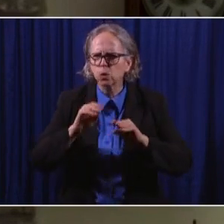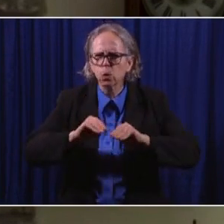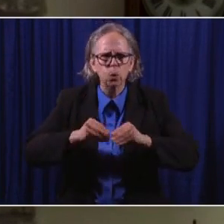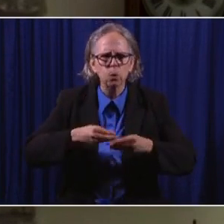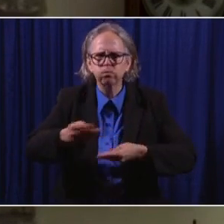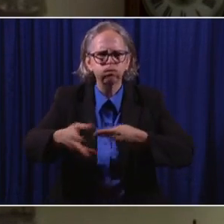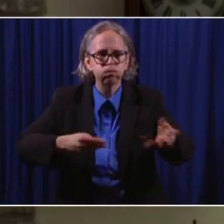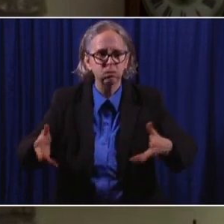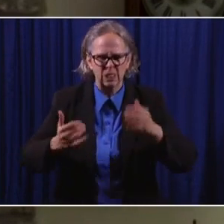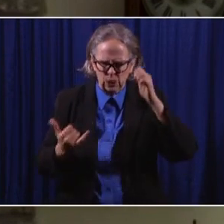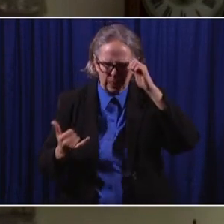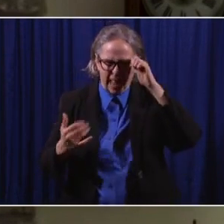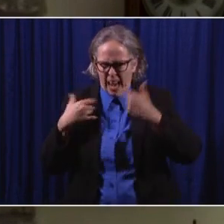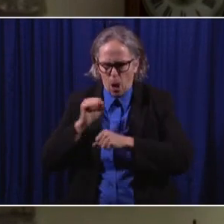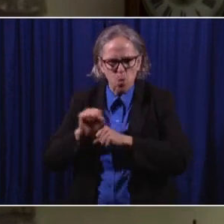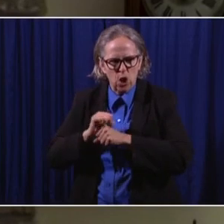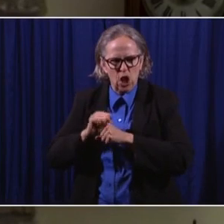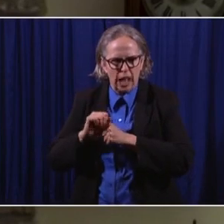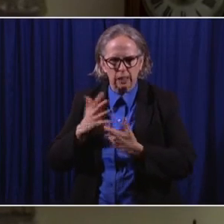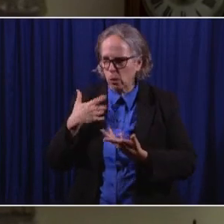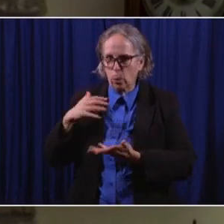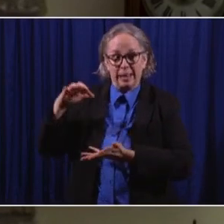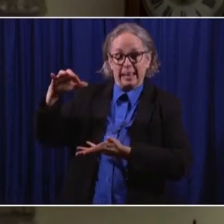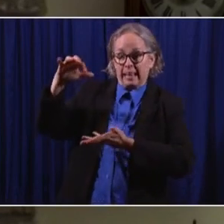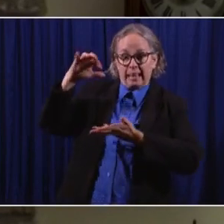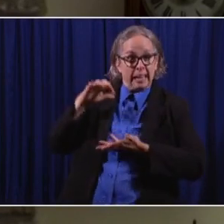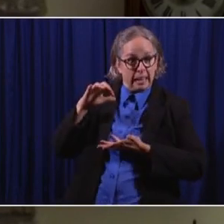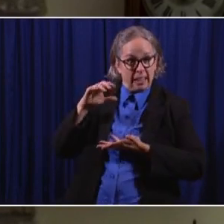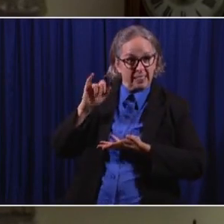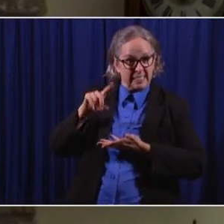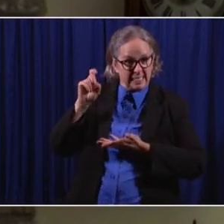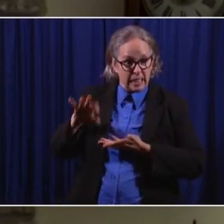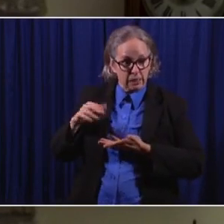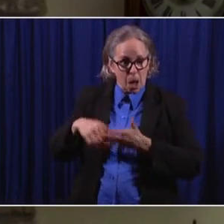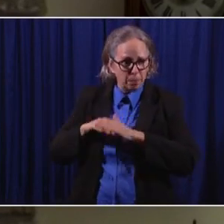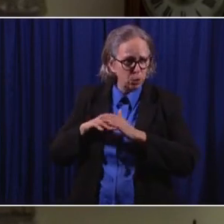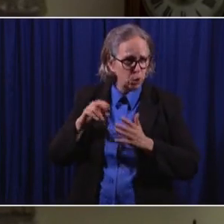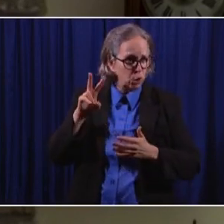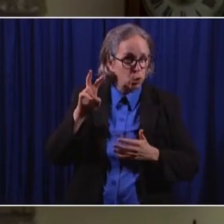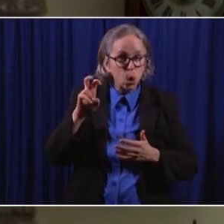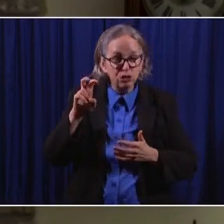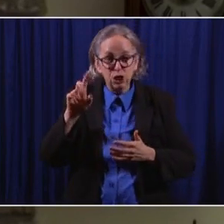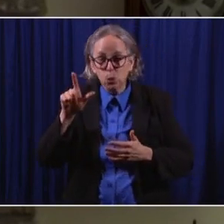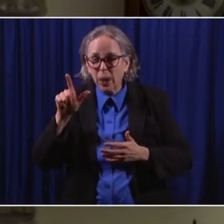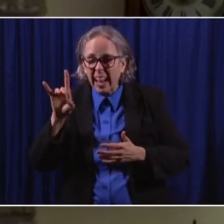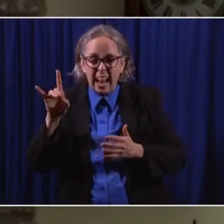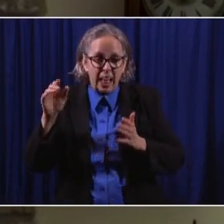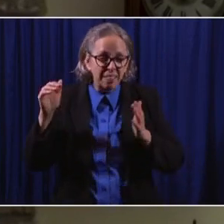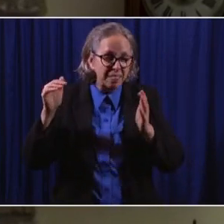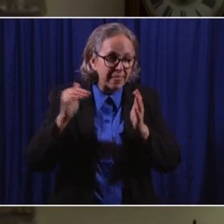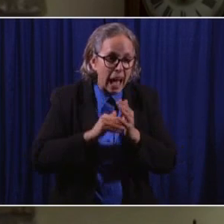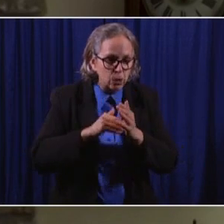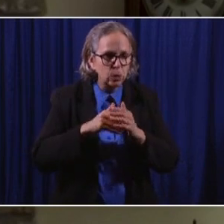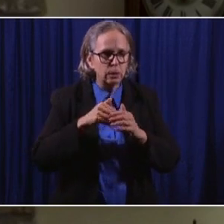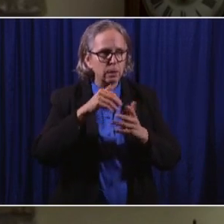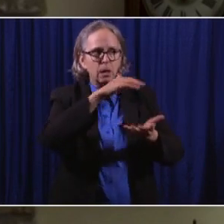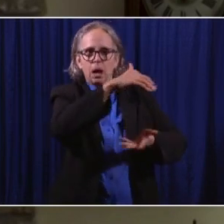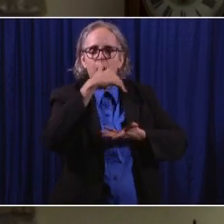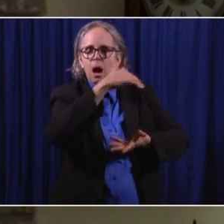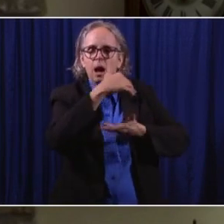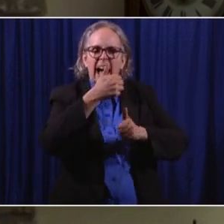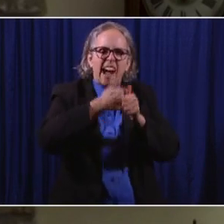we deploy these tests. I mean, these could be up to 228,000 tests every shipment. And that could, you know, that's